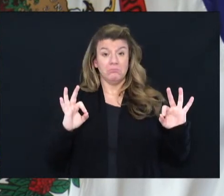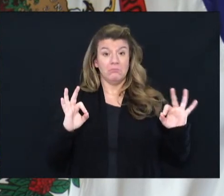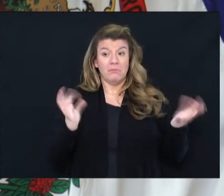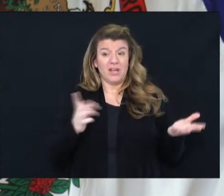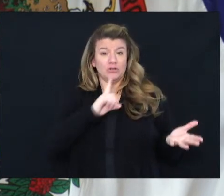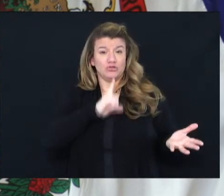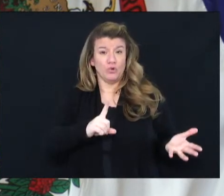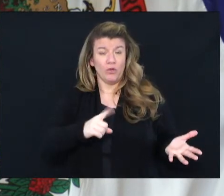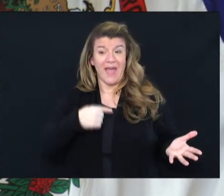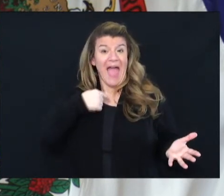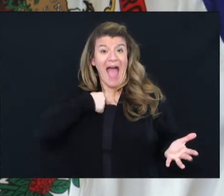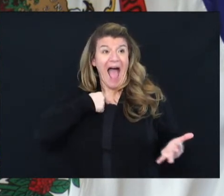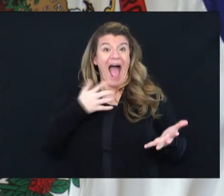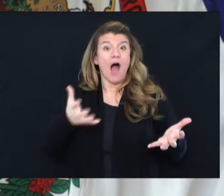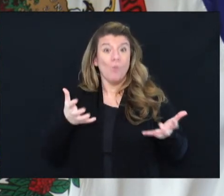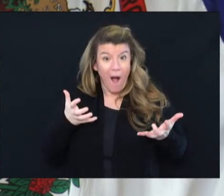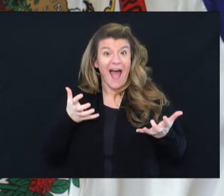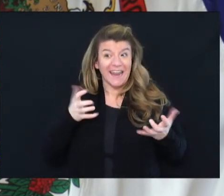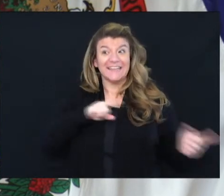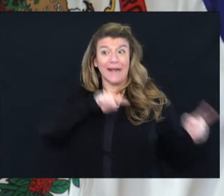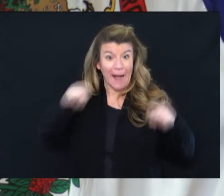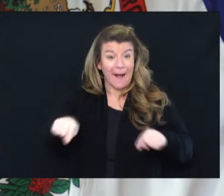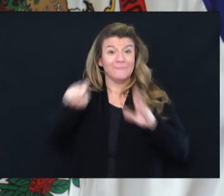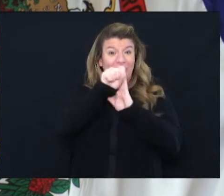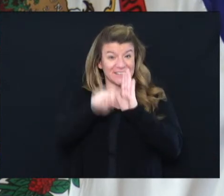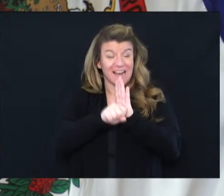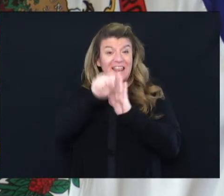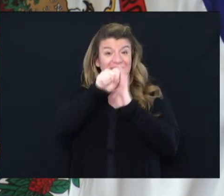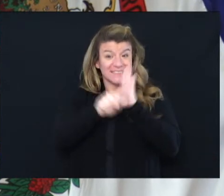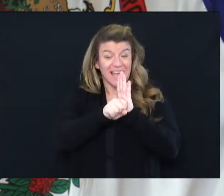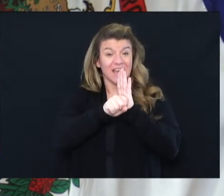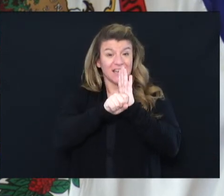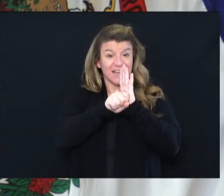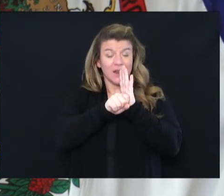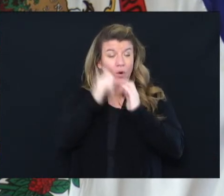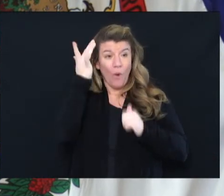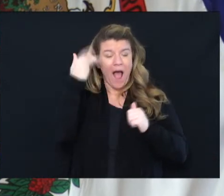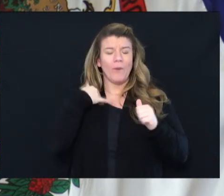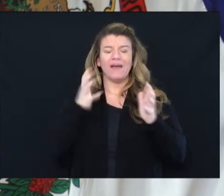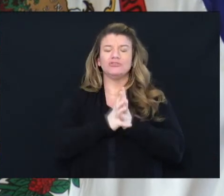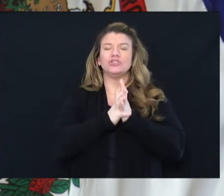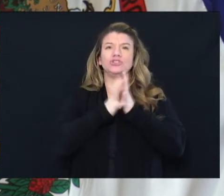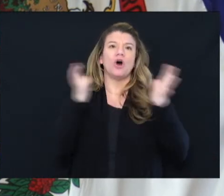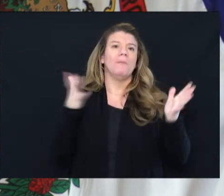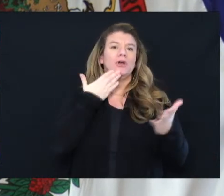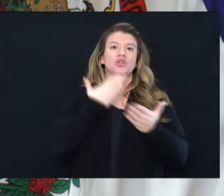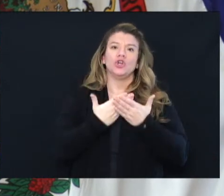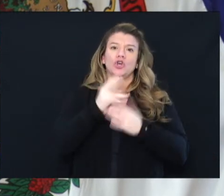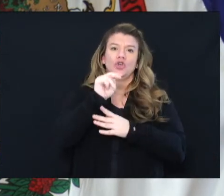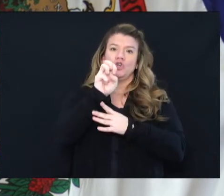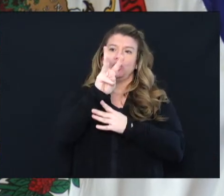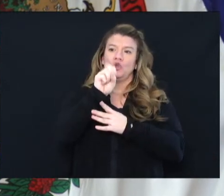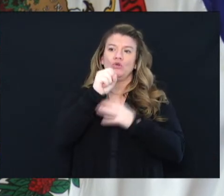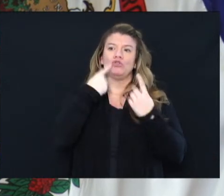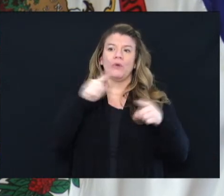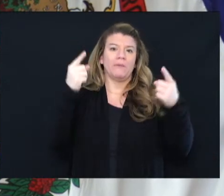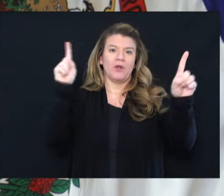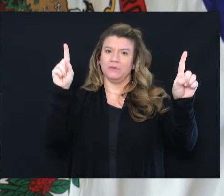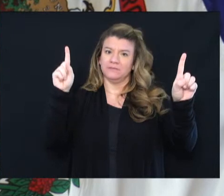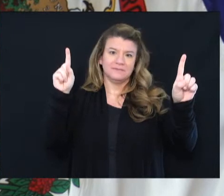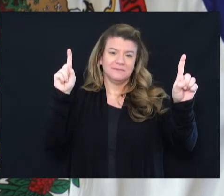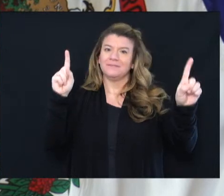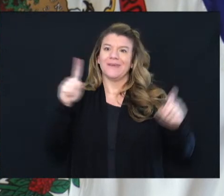truly, I wanted so badly to give the State of the State, because we had so much good news to report, and it would